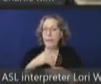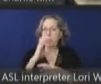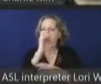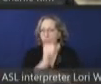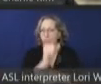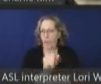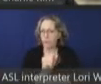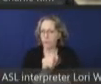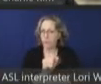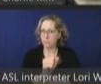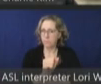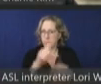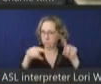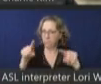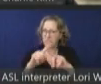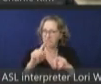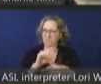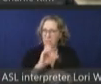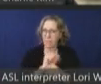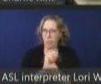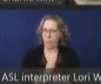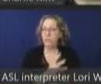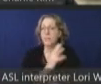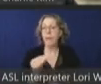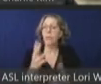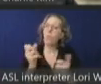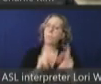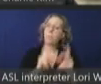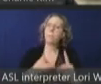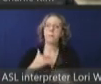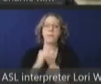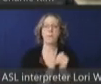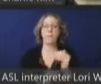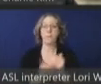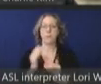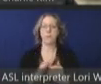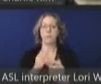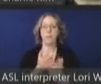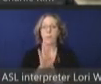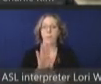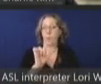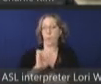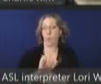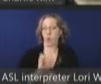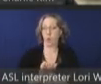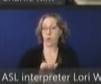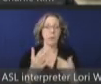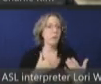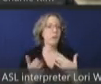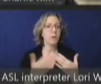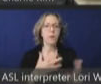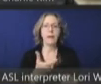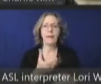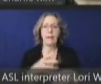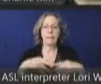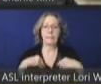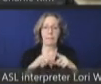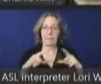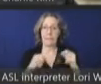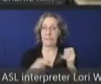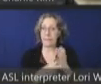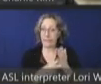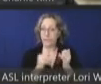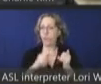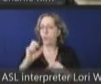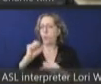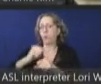and having people feel comfortable in their roles here, whether they're a ticket taker or a front office employee. And then